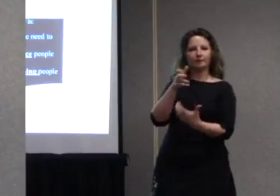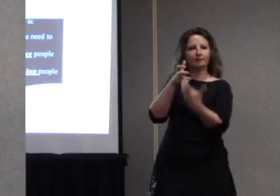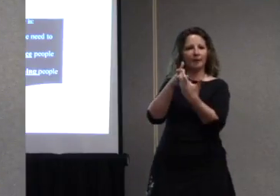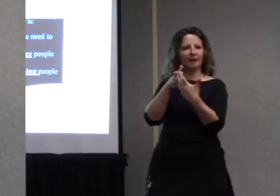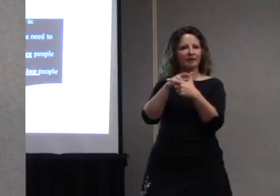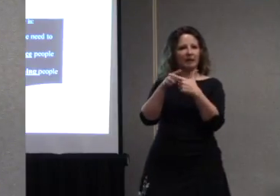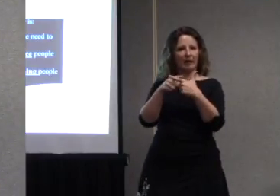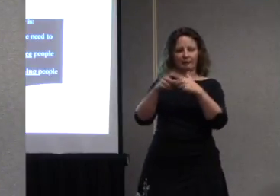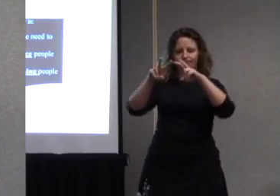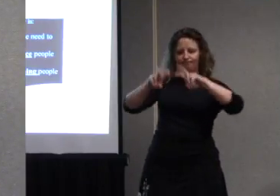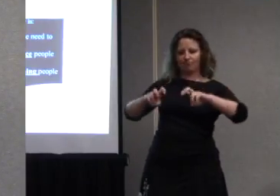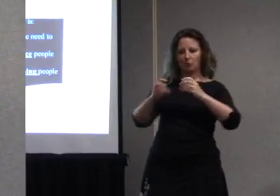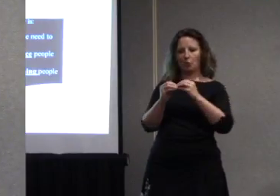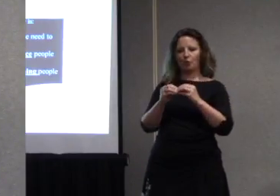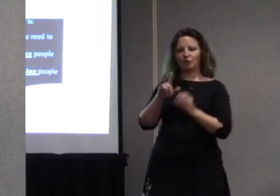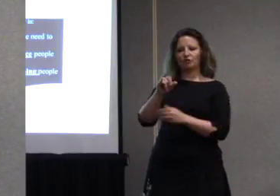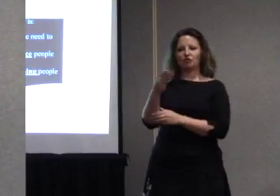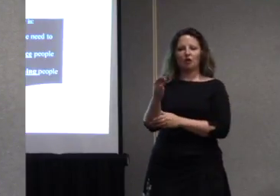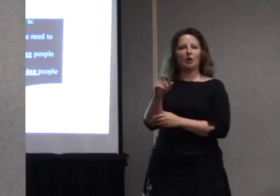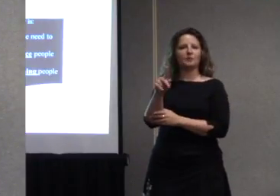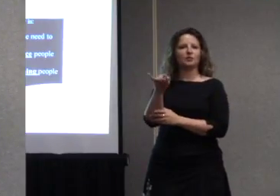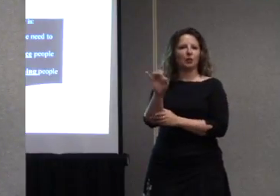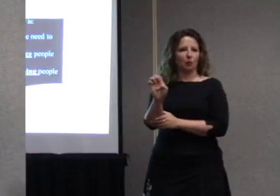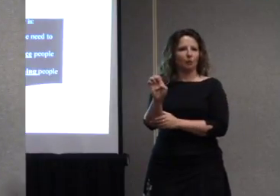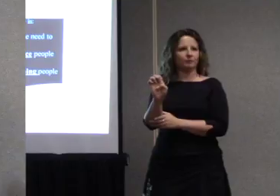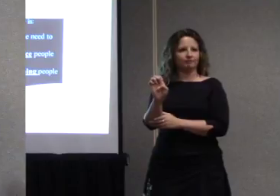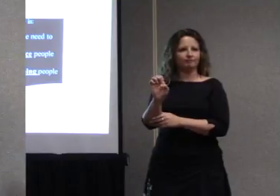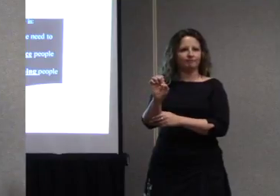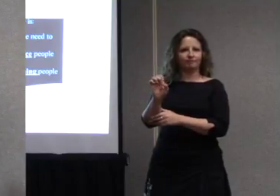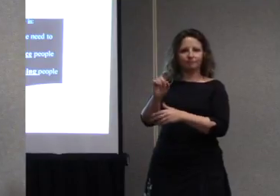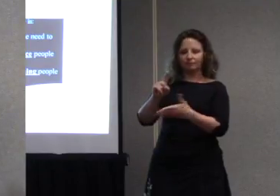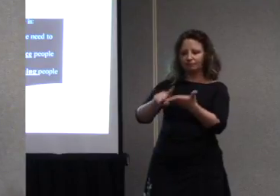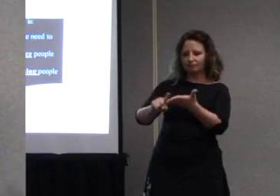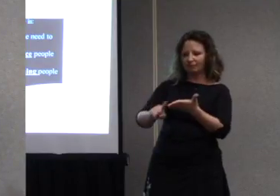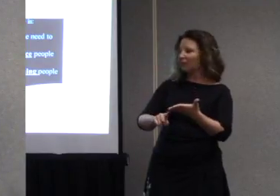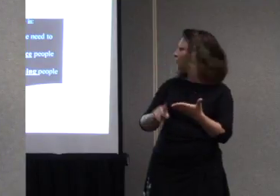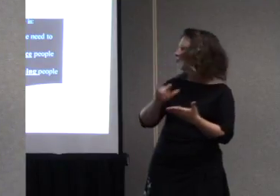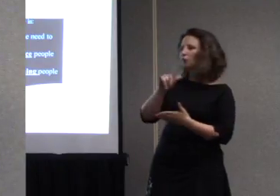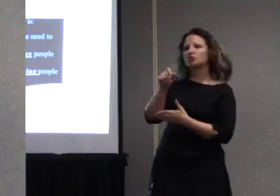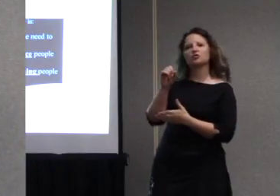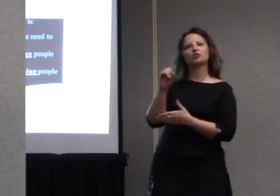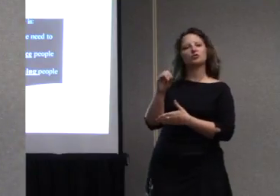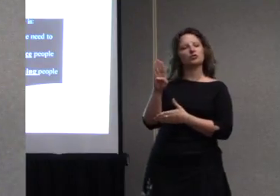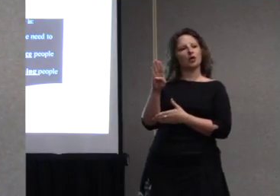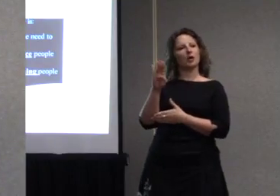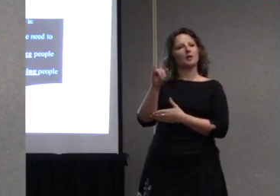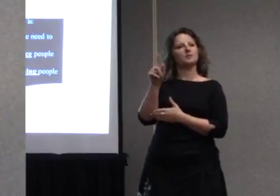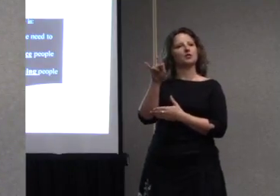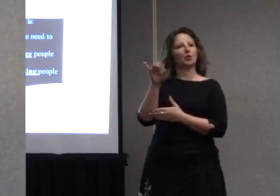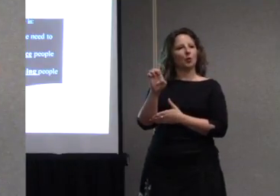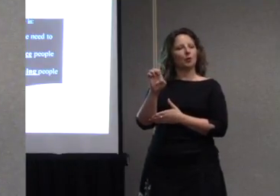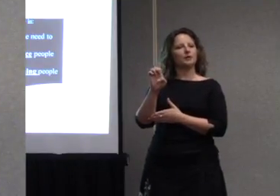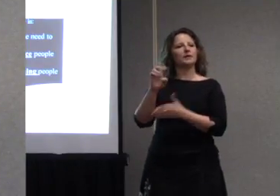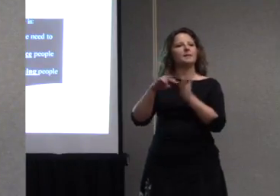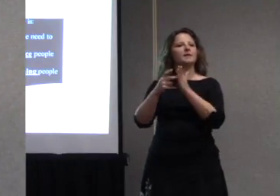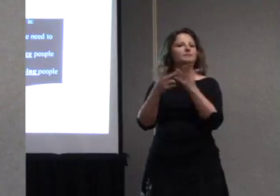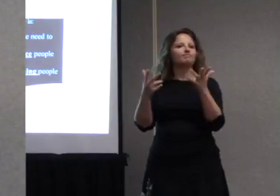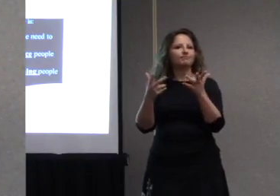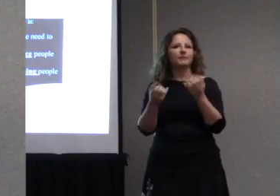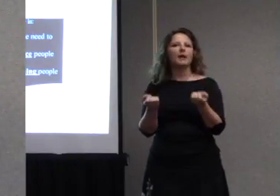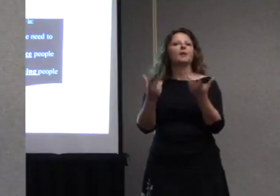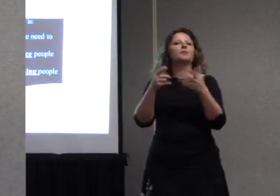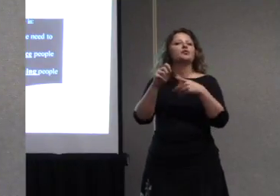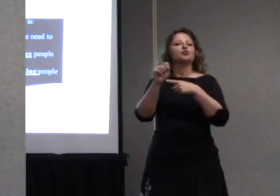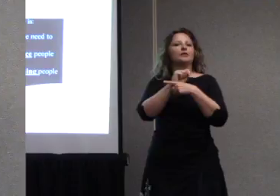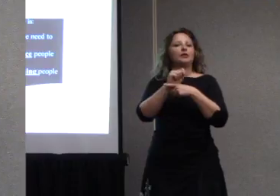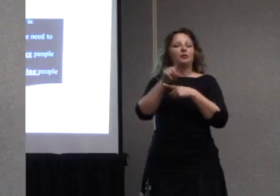Go into a job zone. And those of you that use the ONET, job zones are how much training you